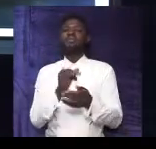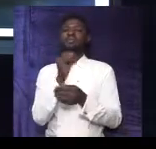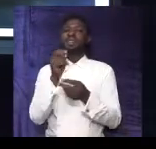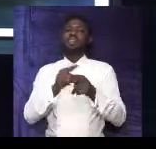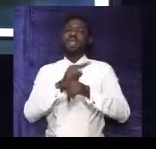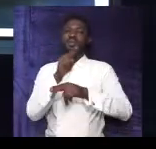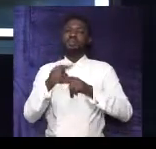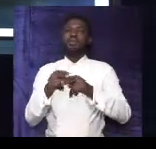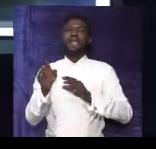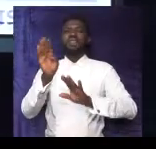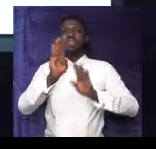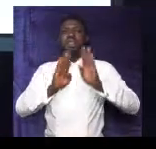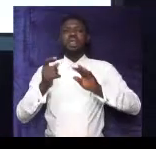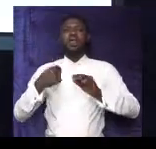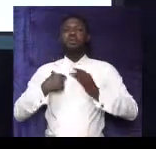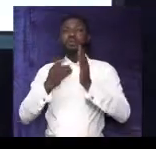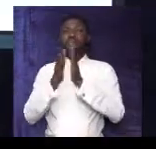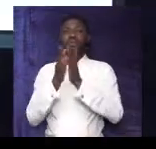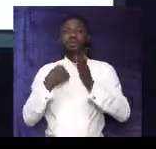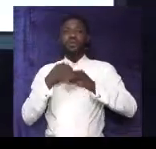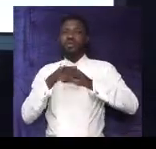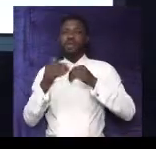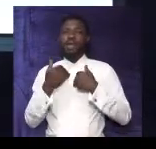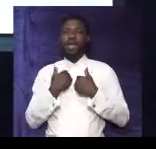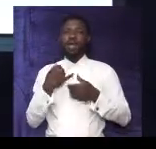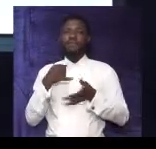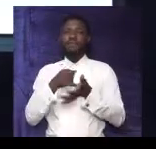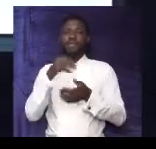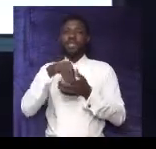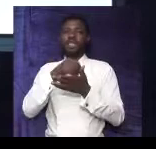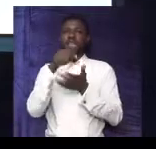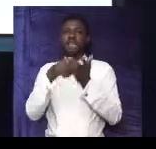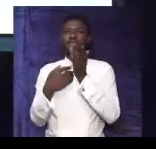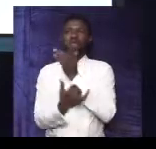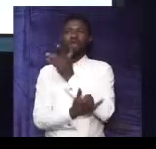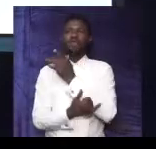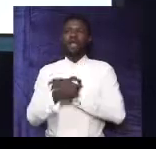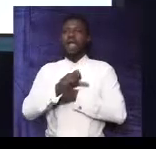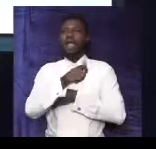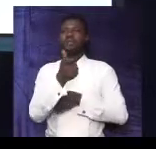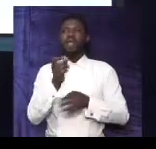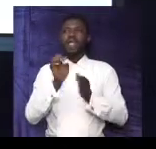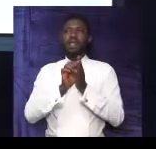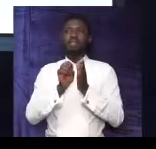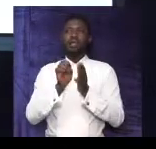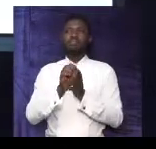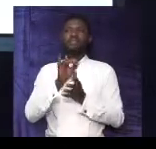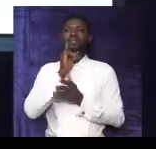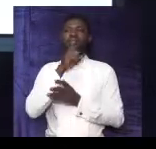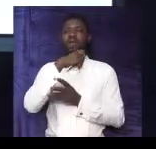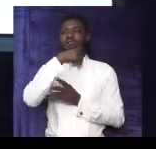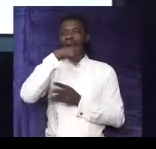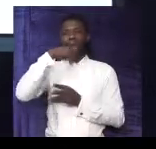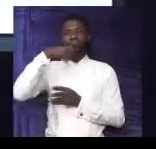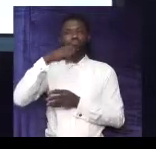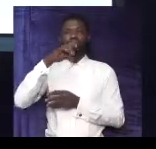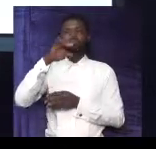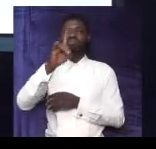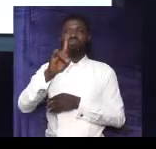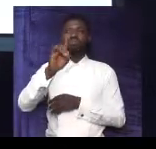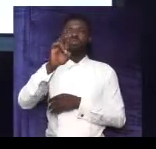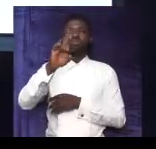it's a natural disaster. We pray we don't have it in this country. Another example is